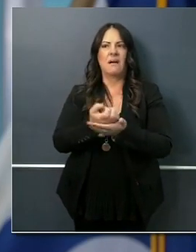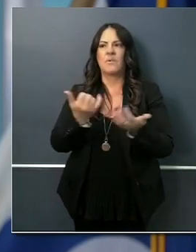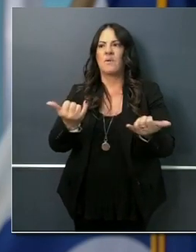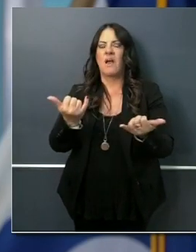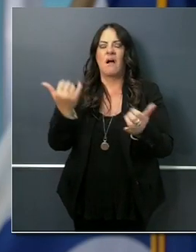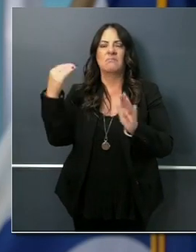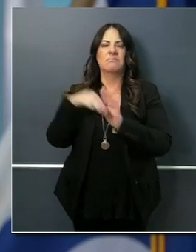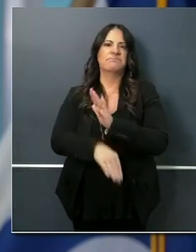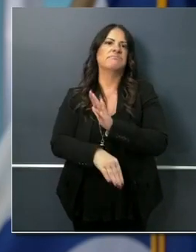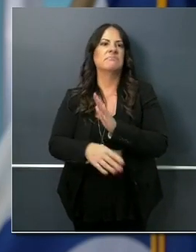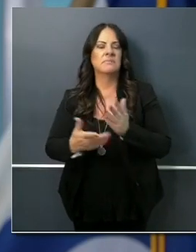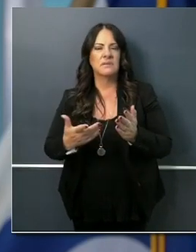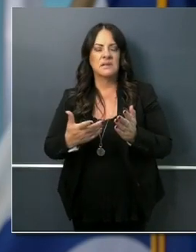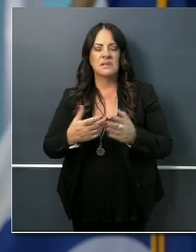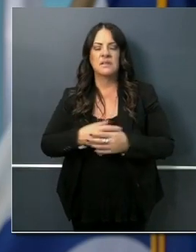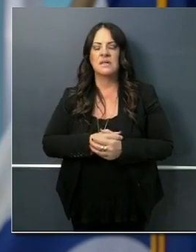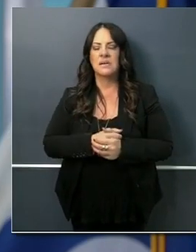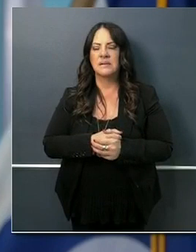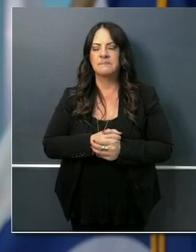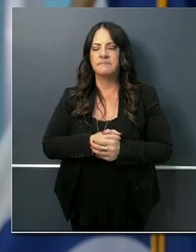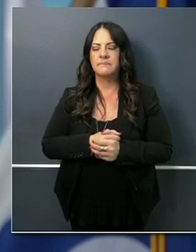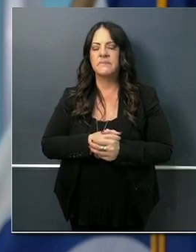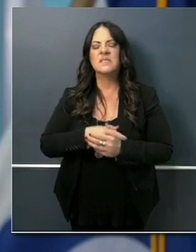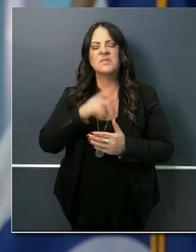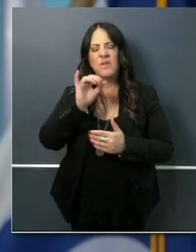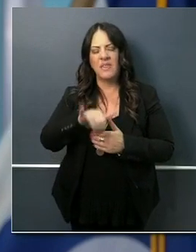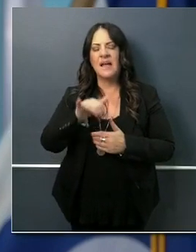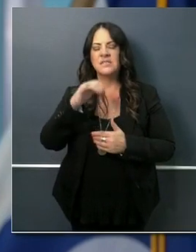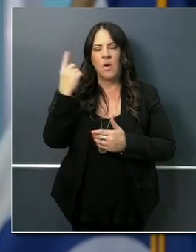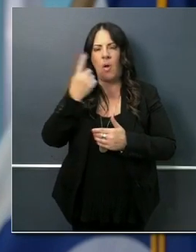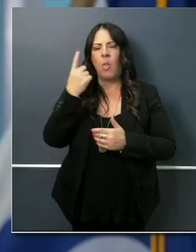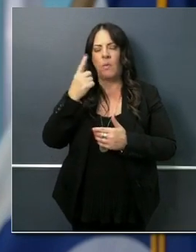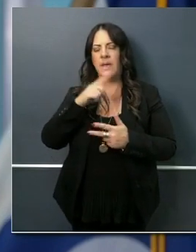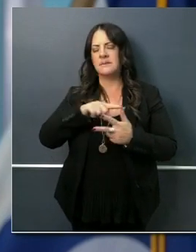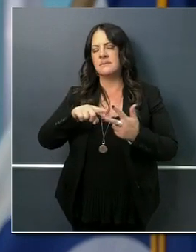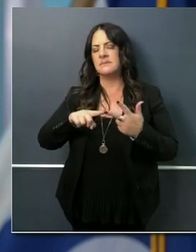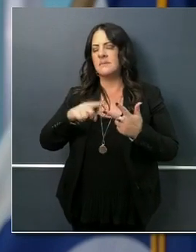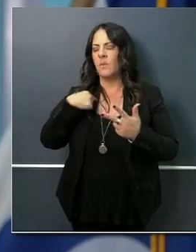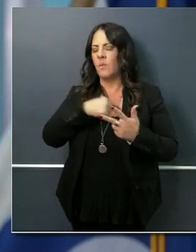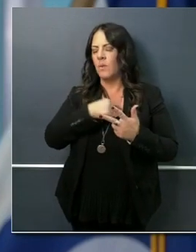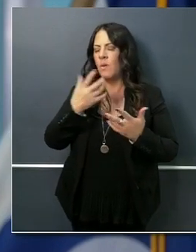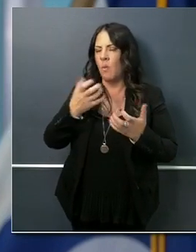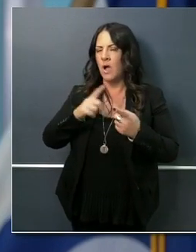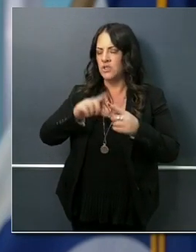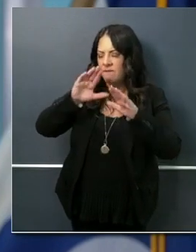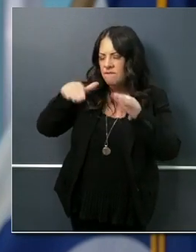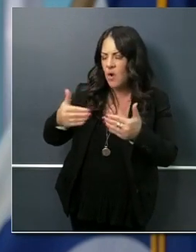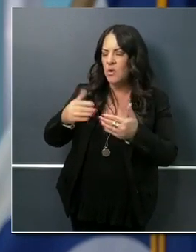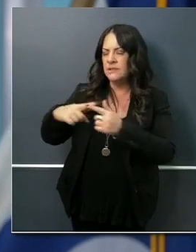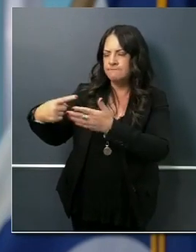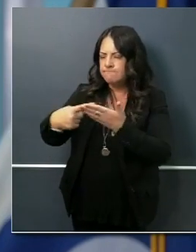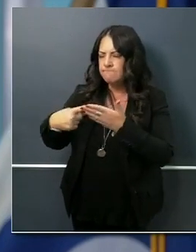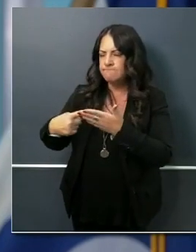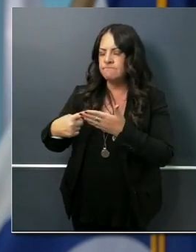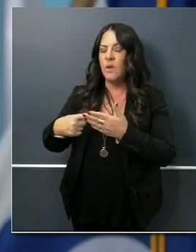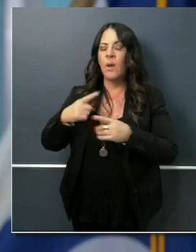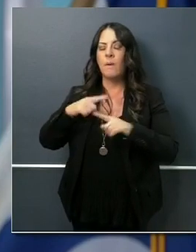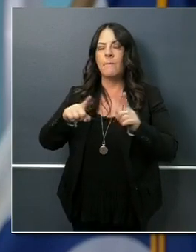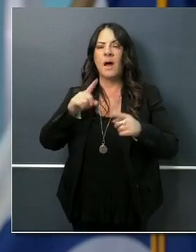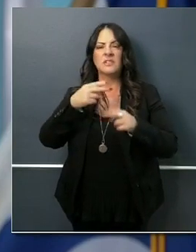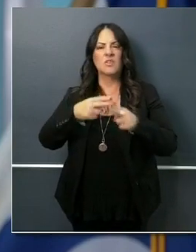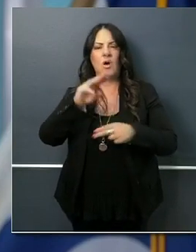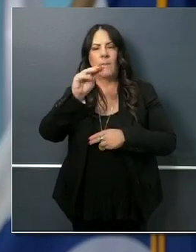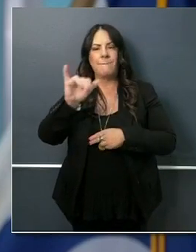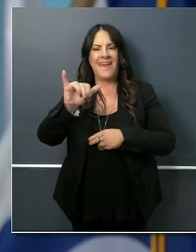are always top of mind in terms of our area of focus. So later this week, you'll be hearing more specifics, but the May revise